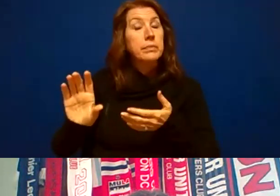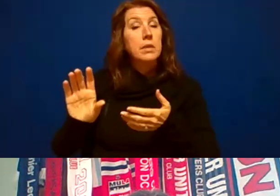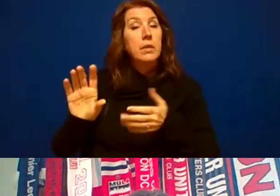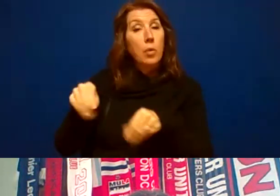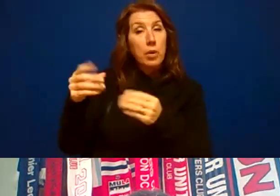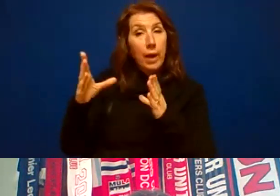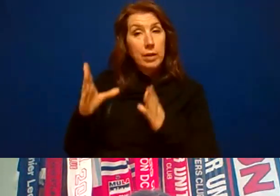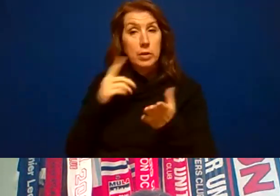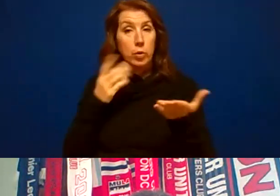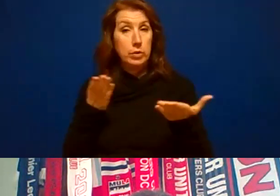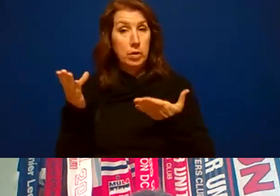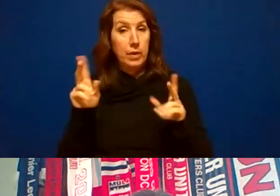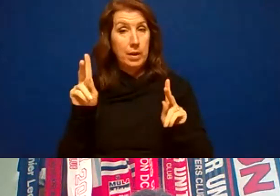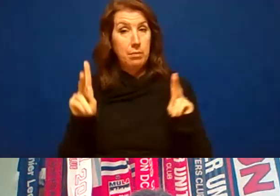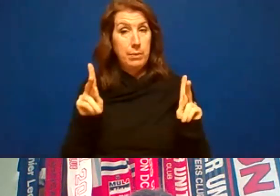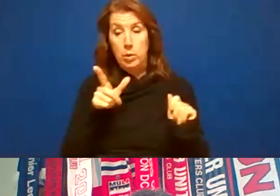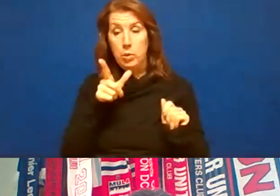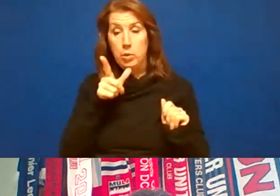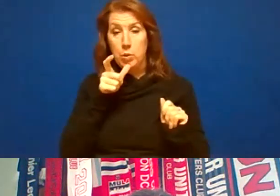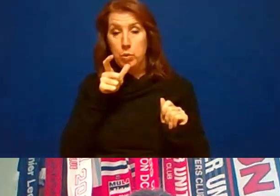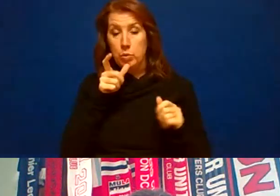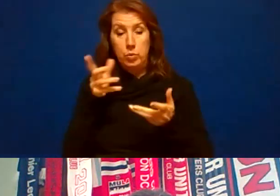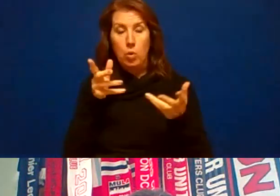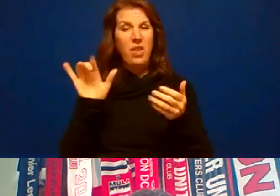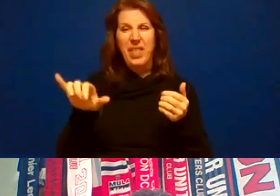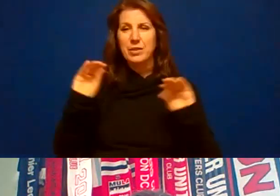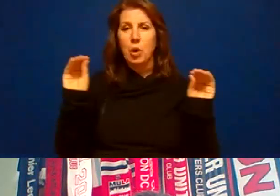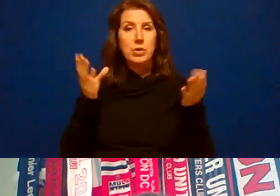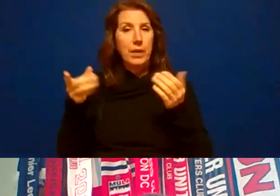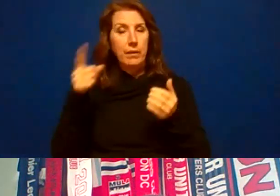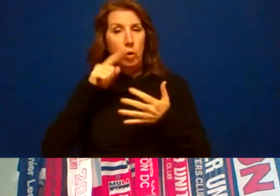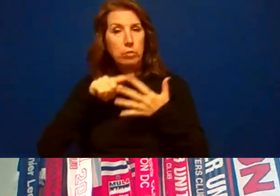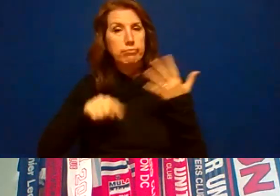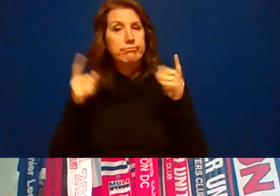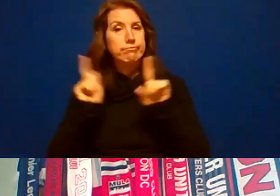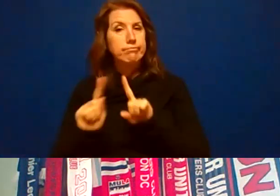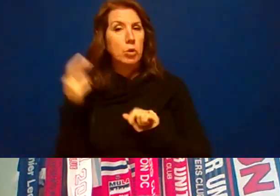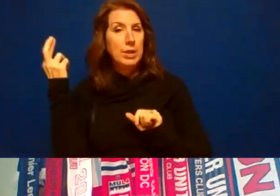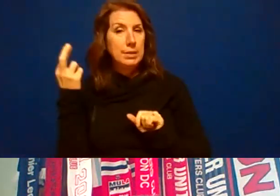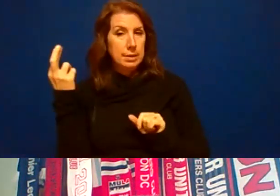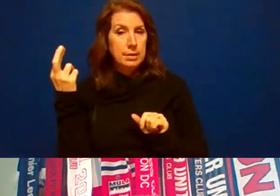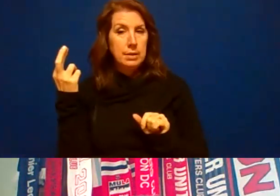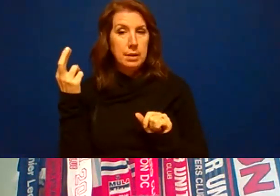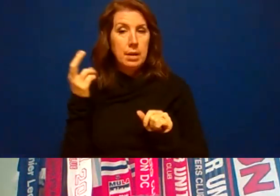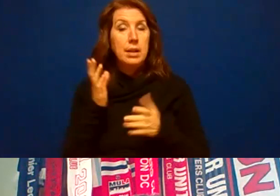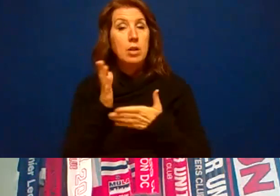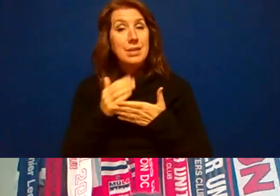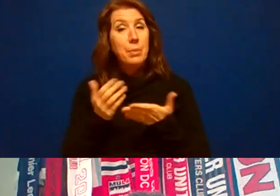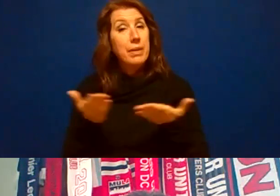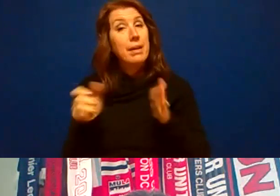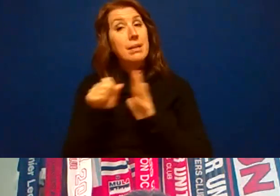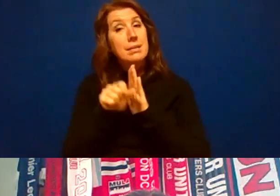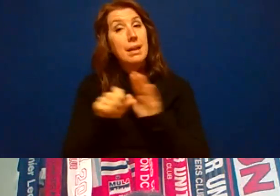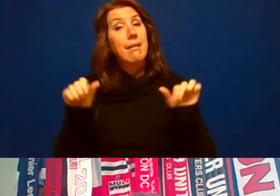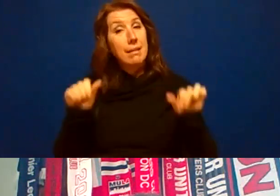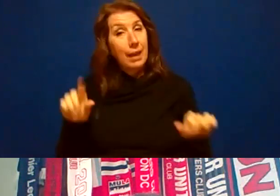serving people, where nobody's serving them for different reasons. So I think there are certainly things that a state could do.